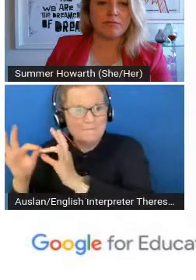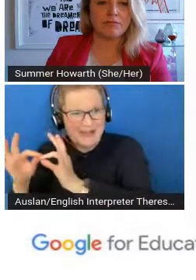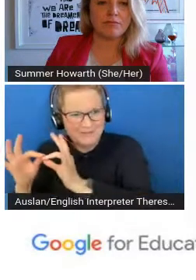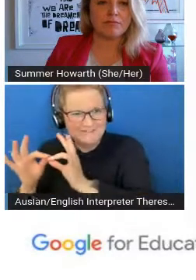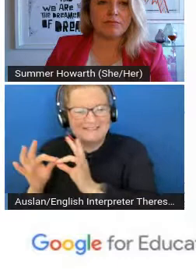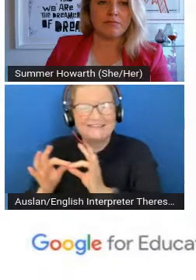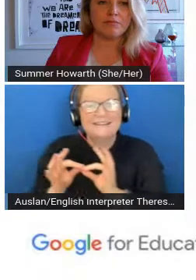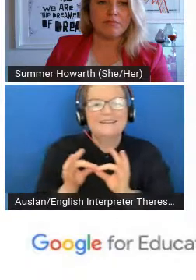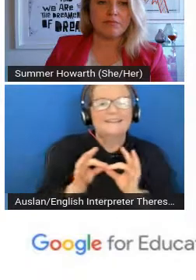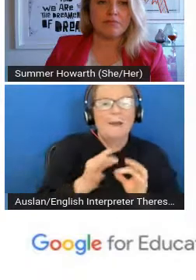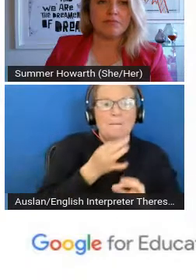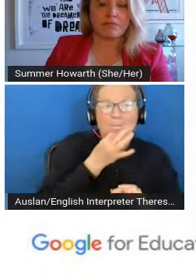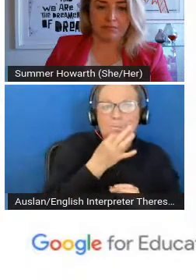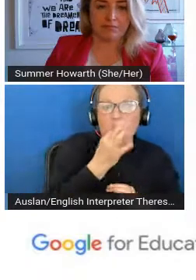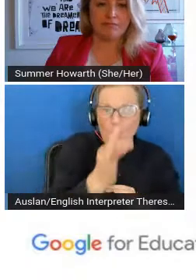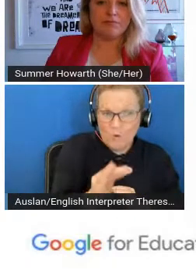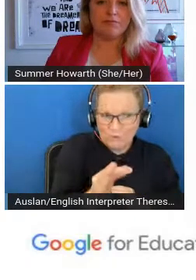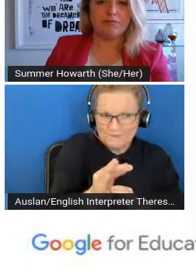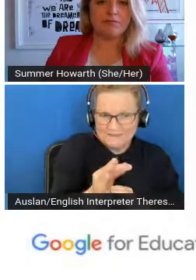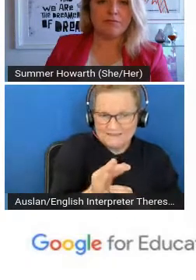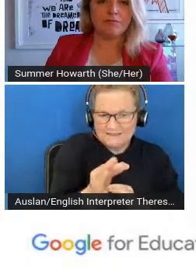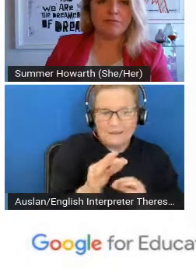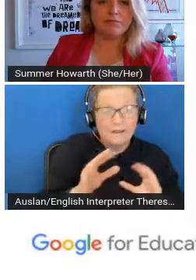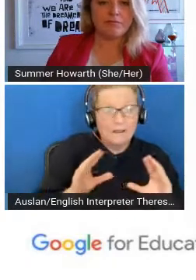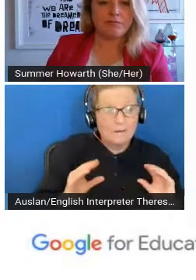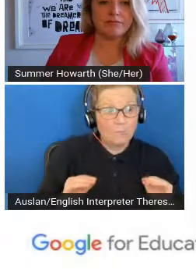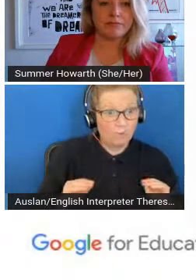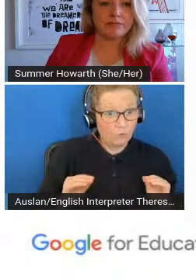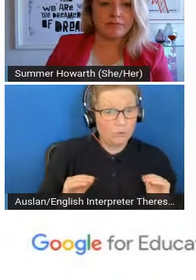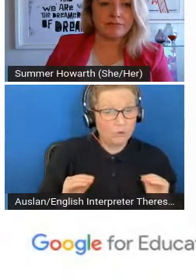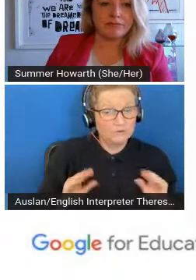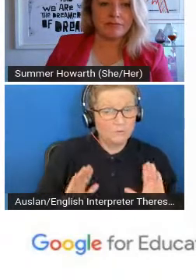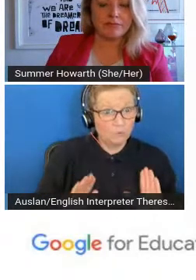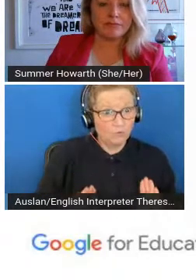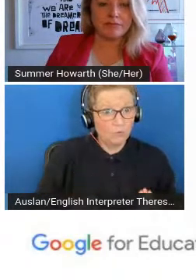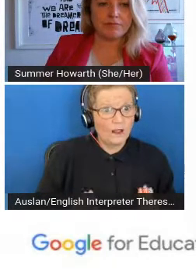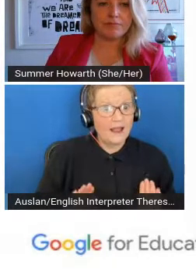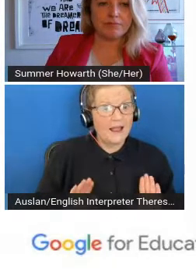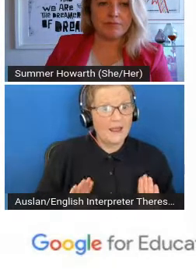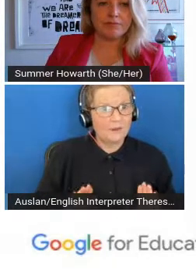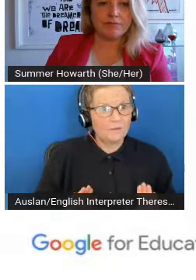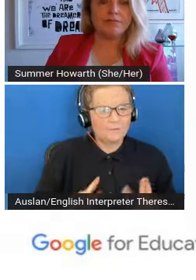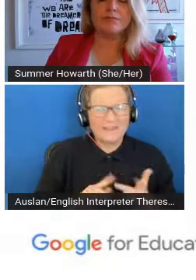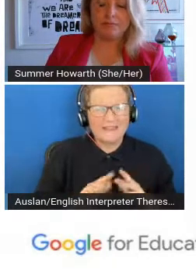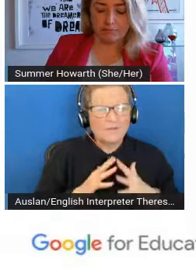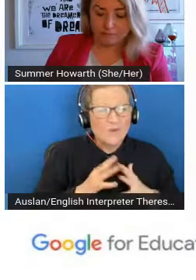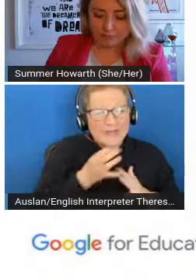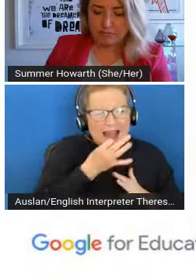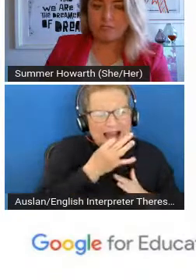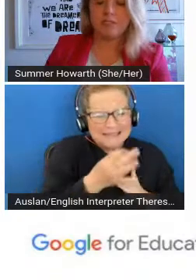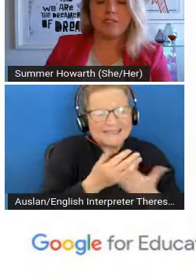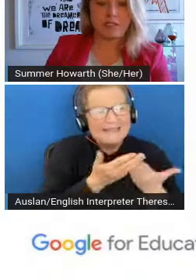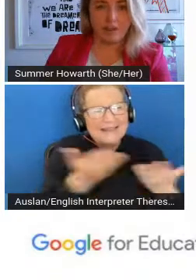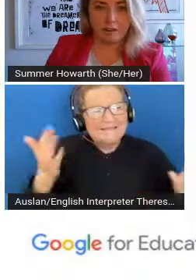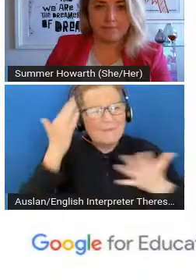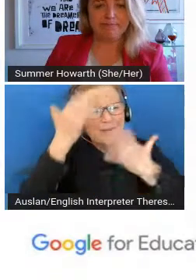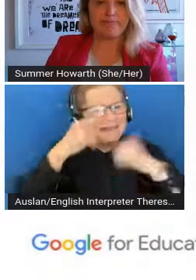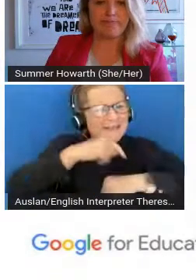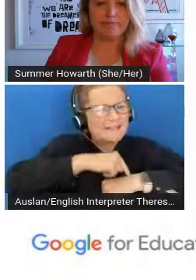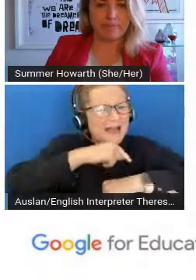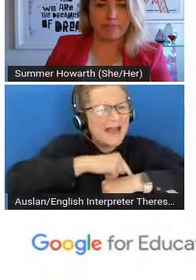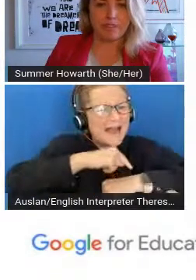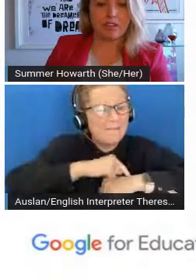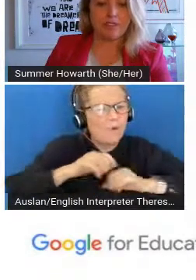the question. Pause, give significant thinking time. If it's worth asking the question, it's worth giving thinking time. In the